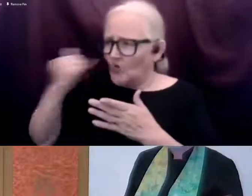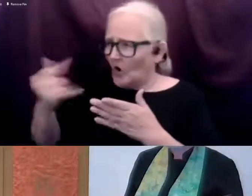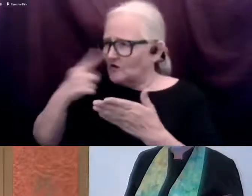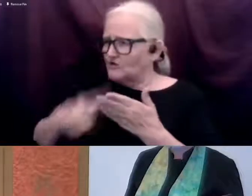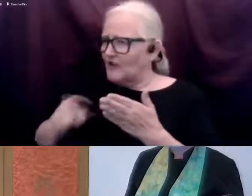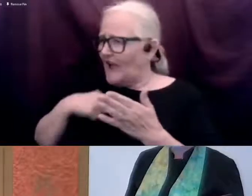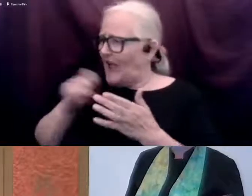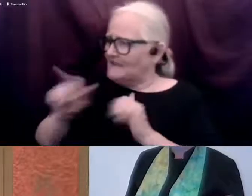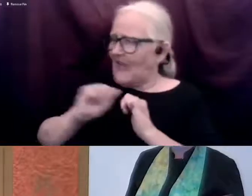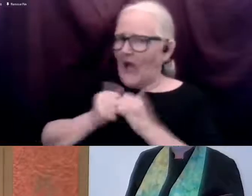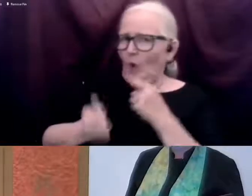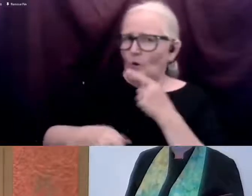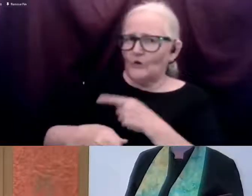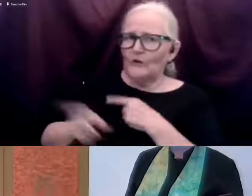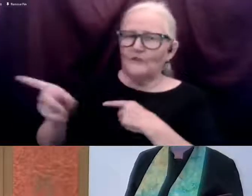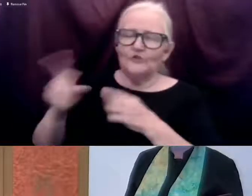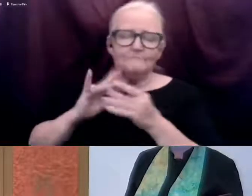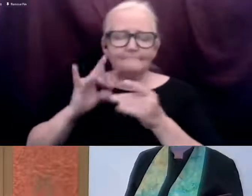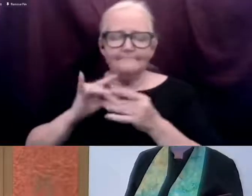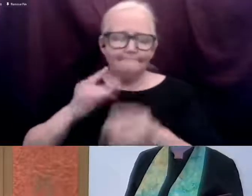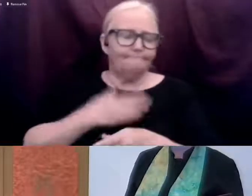being her birthday, and I was like,